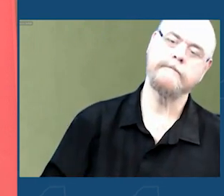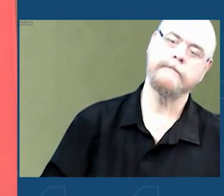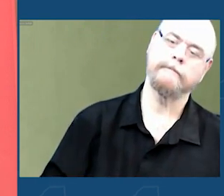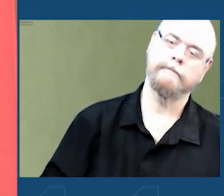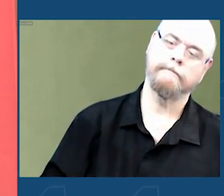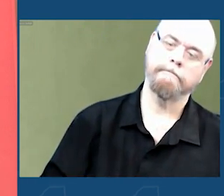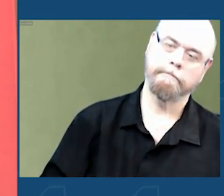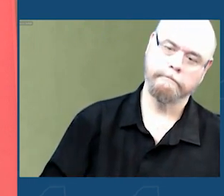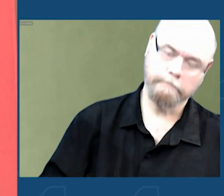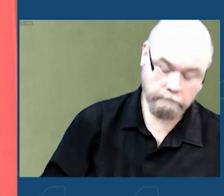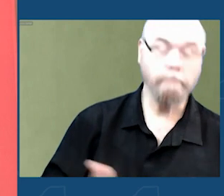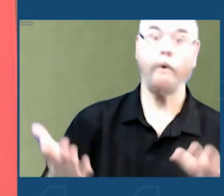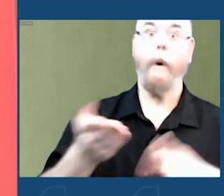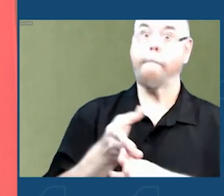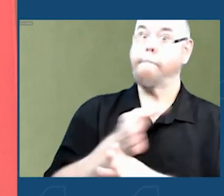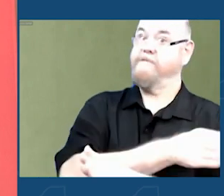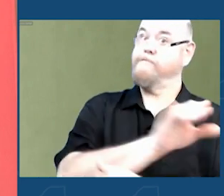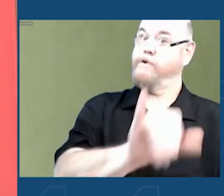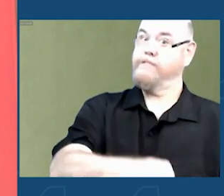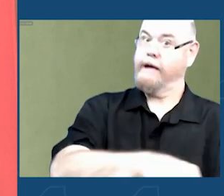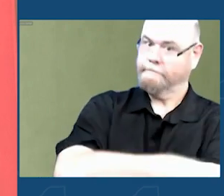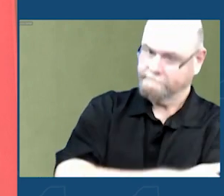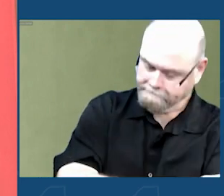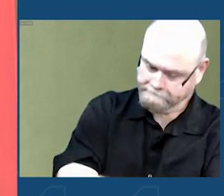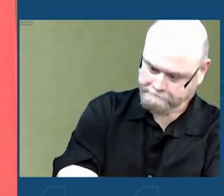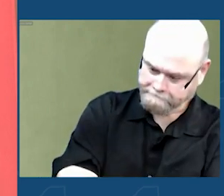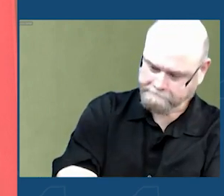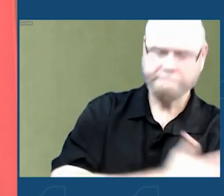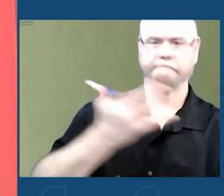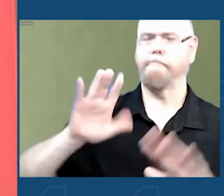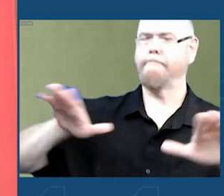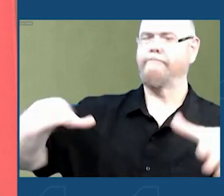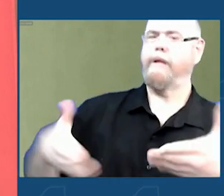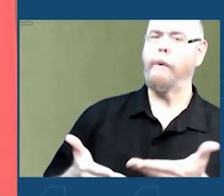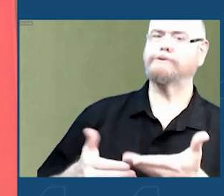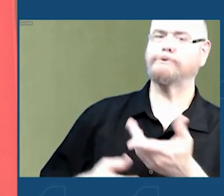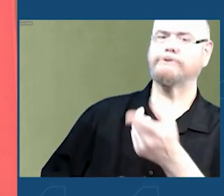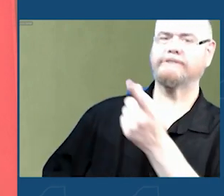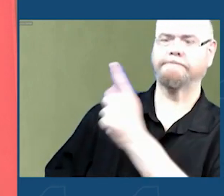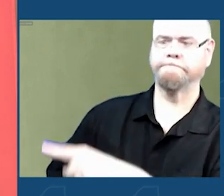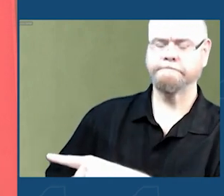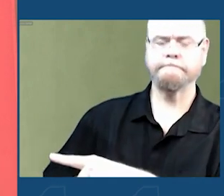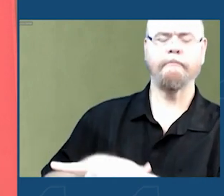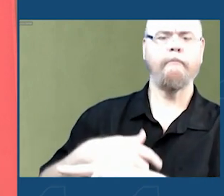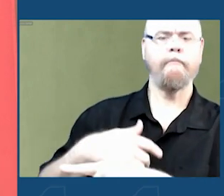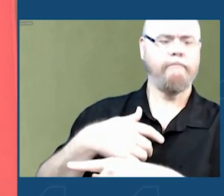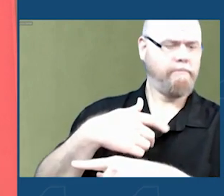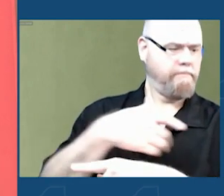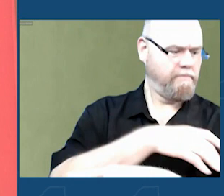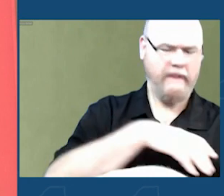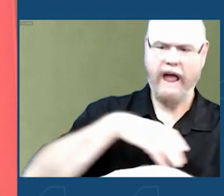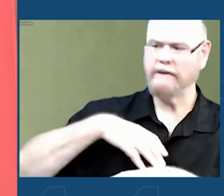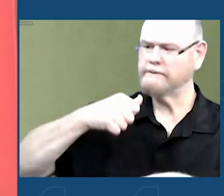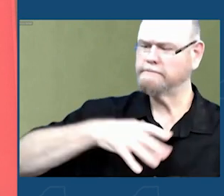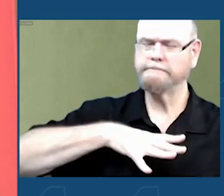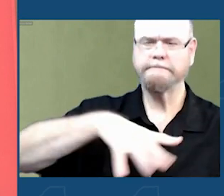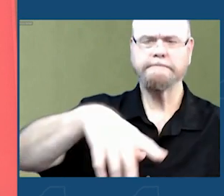But before that, let me introduce the Assembly member Chris Ickes,